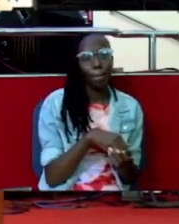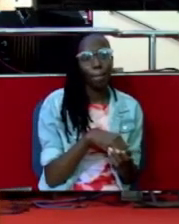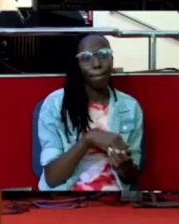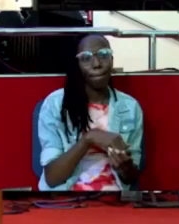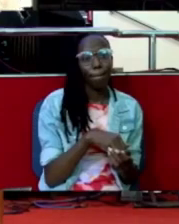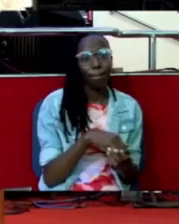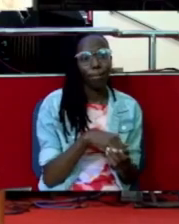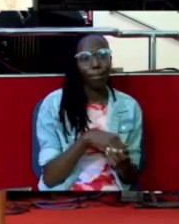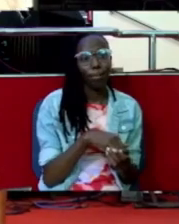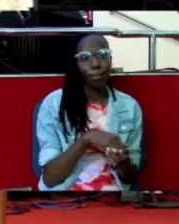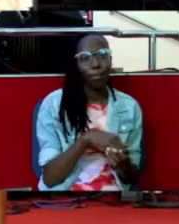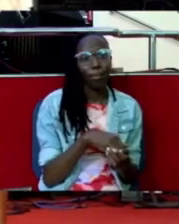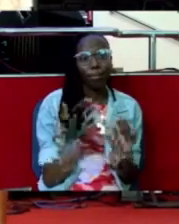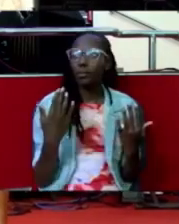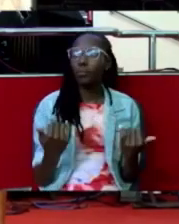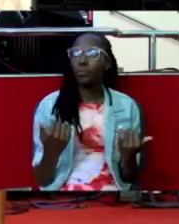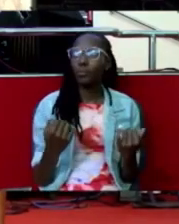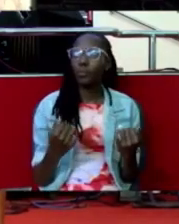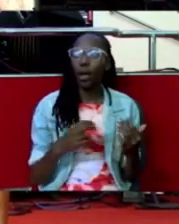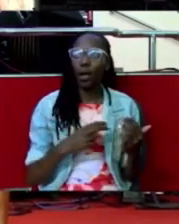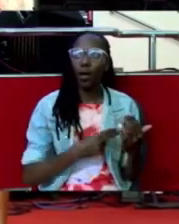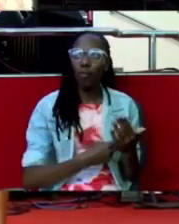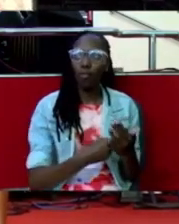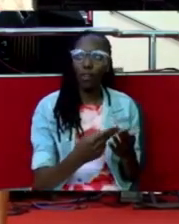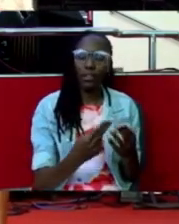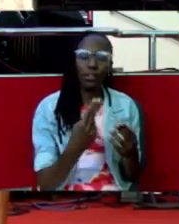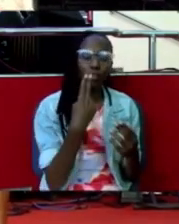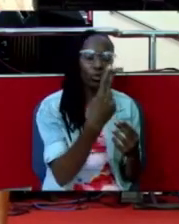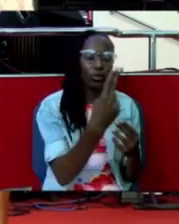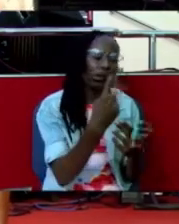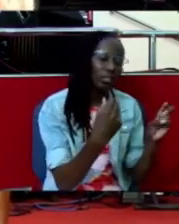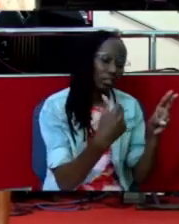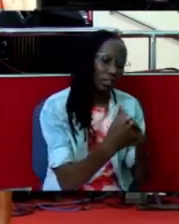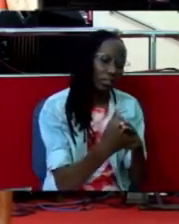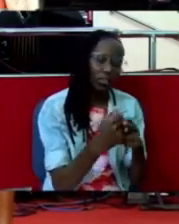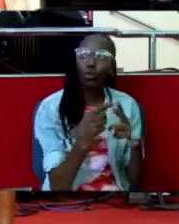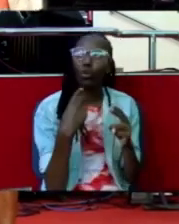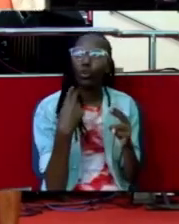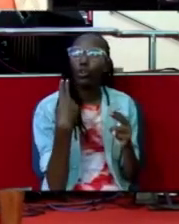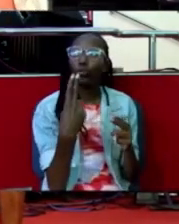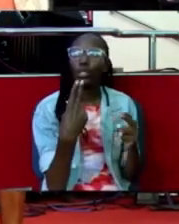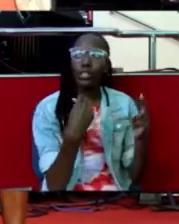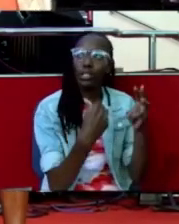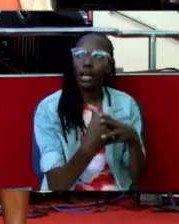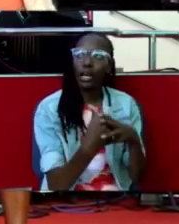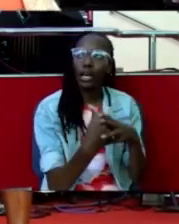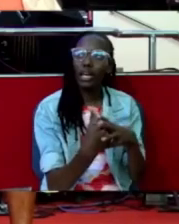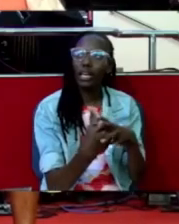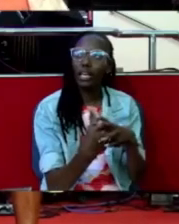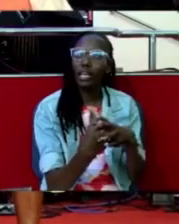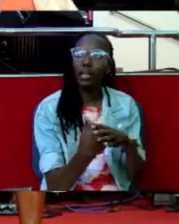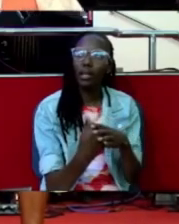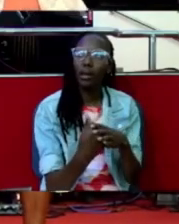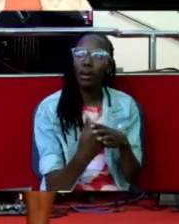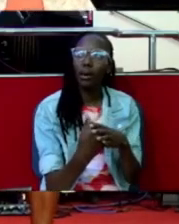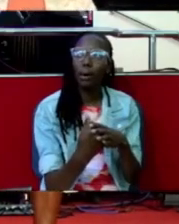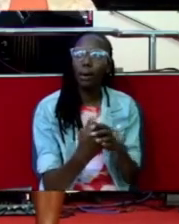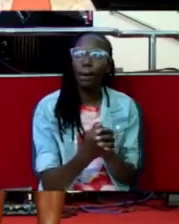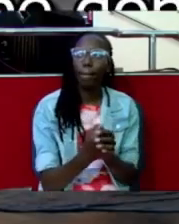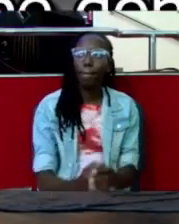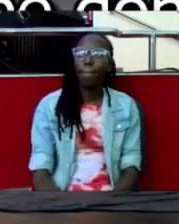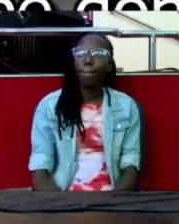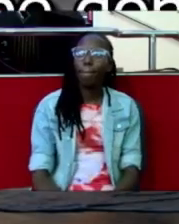this particular time, let's read verse 27 to 29. Tunataka kusoma mstari wa 27 mpaka 29.